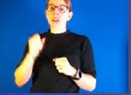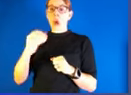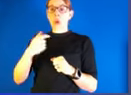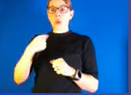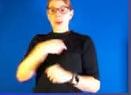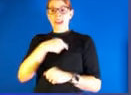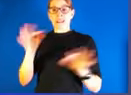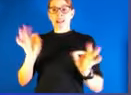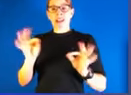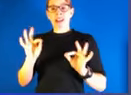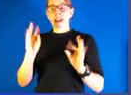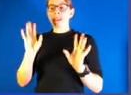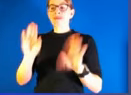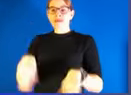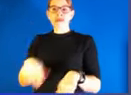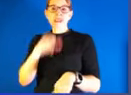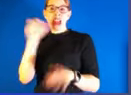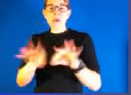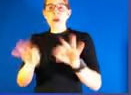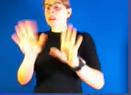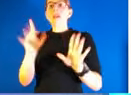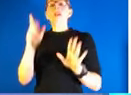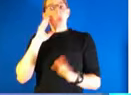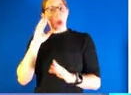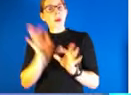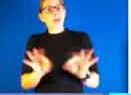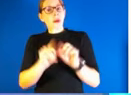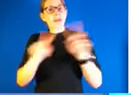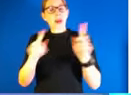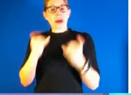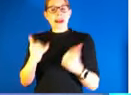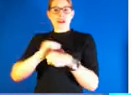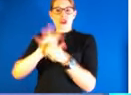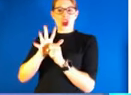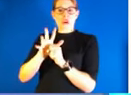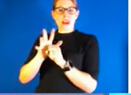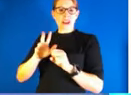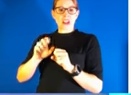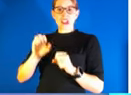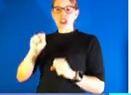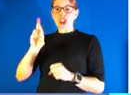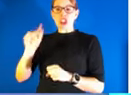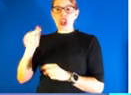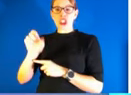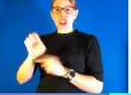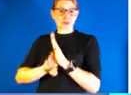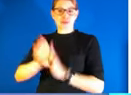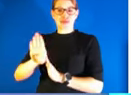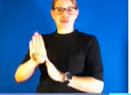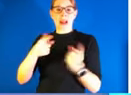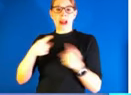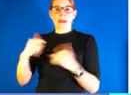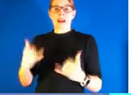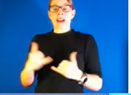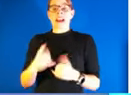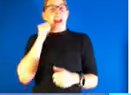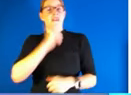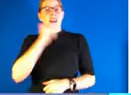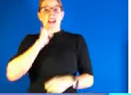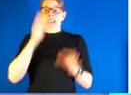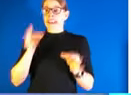the pandemic continues to surge like this. I don't know. That's your job daily, is to be working through those All- decisions. every minute every of day, every day, all yes. day. I